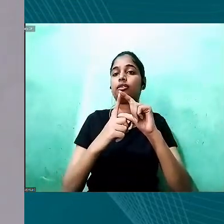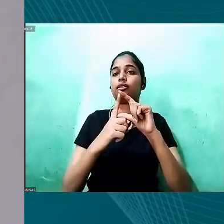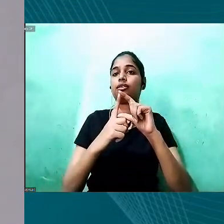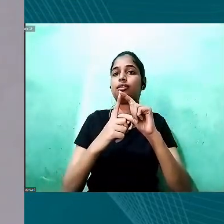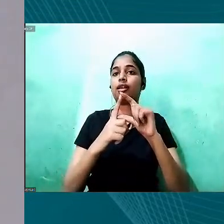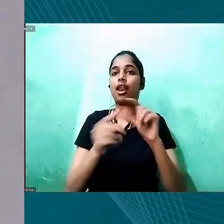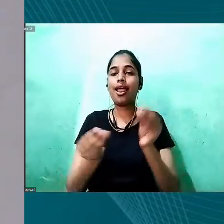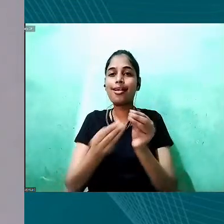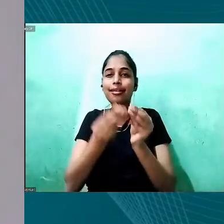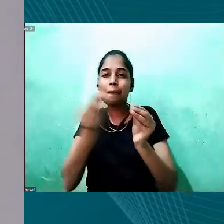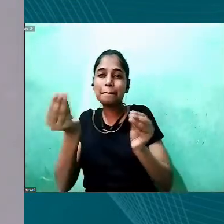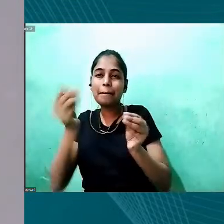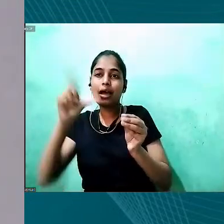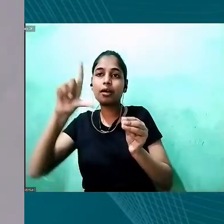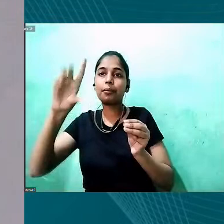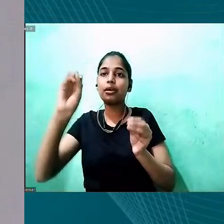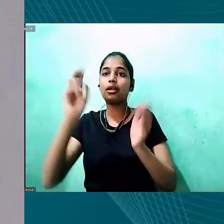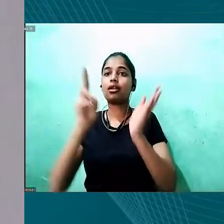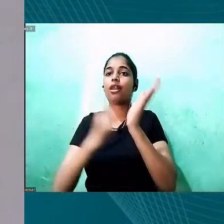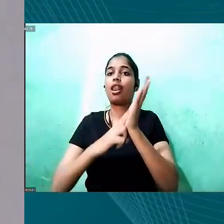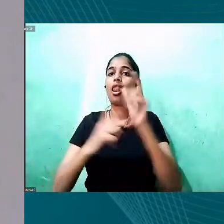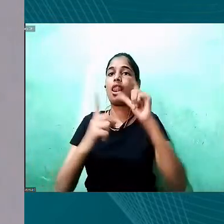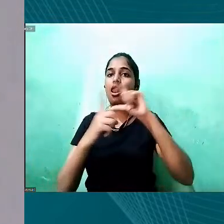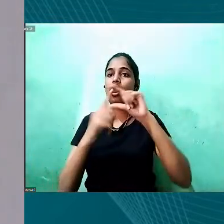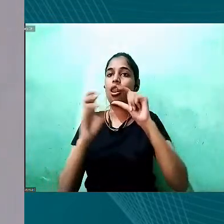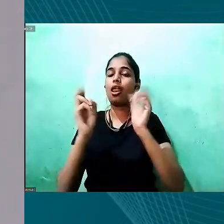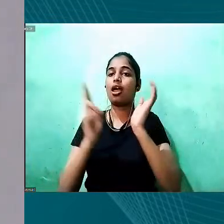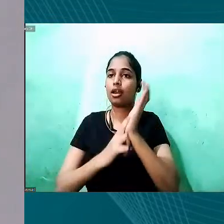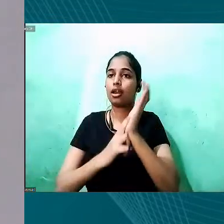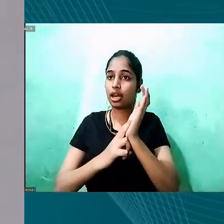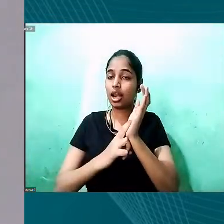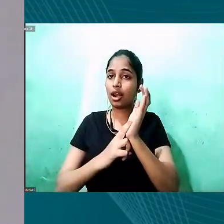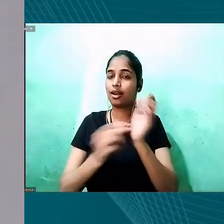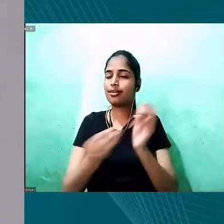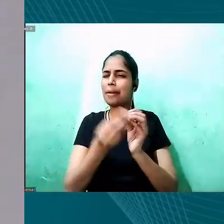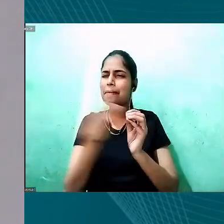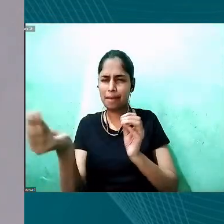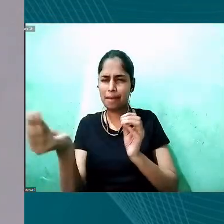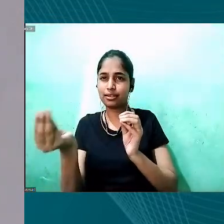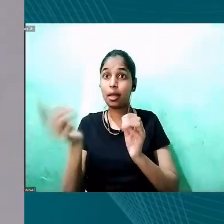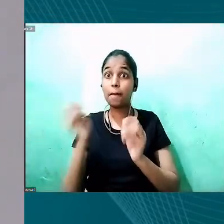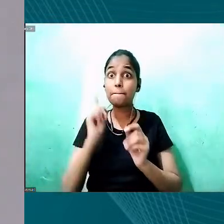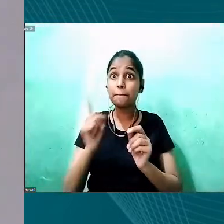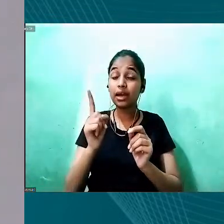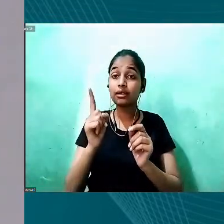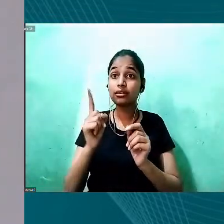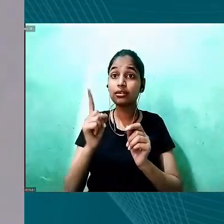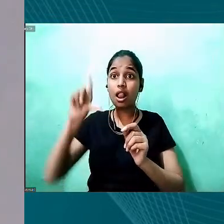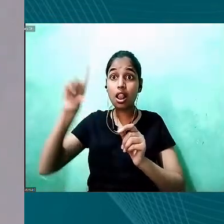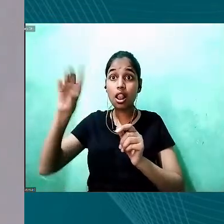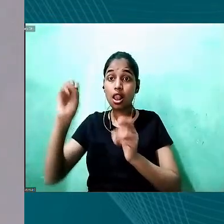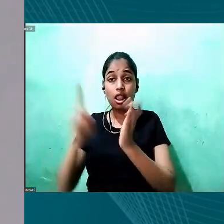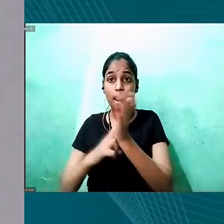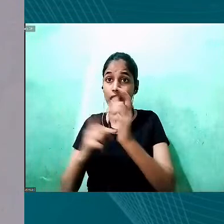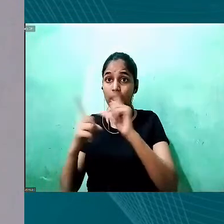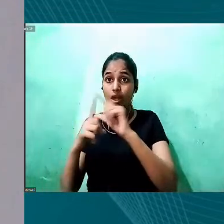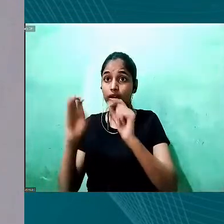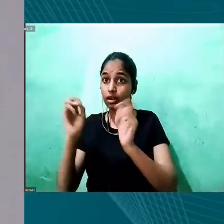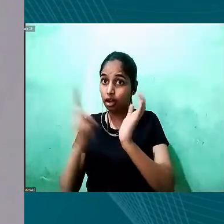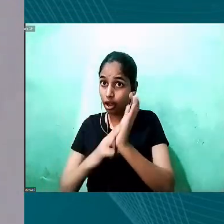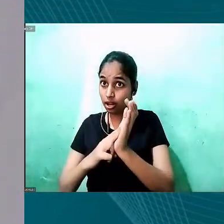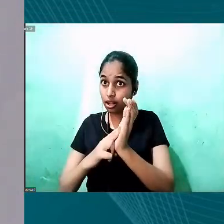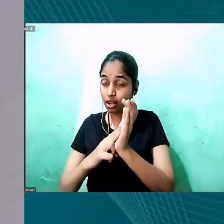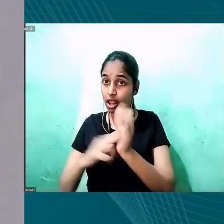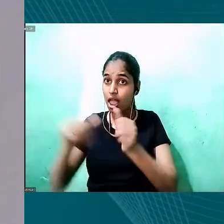But the distance from Iraq to London is very long. So, that is why